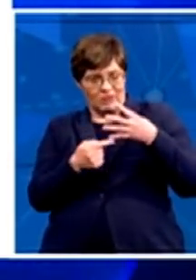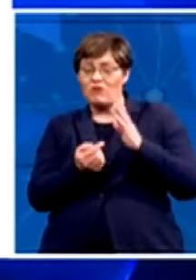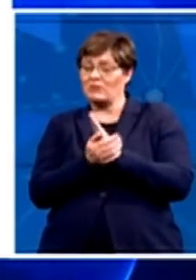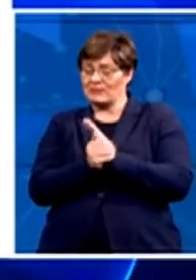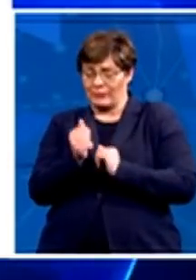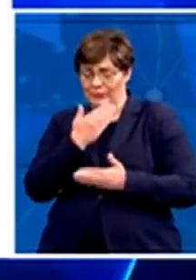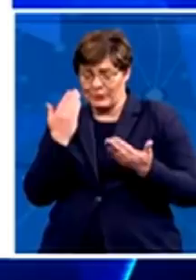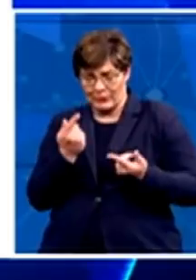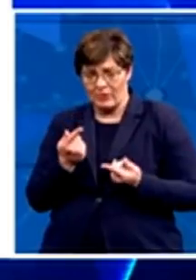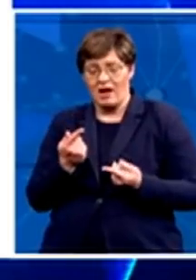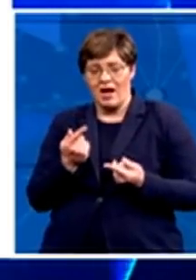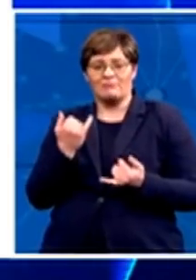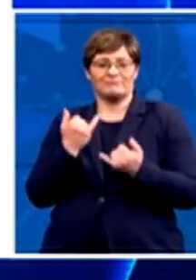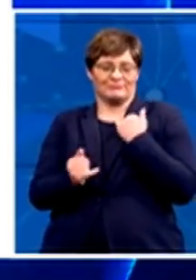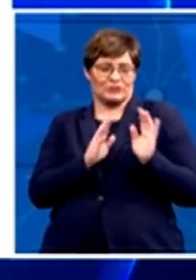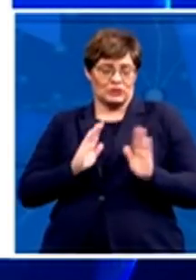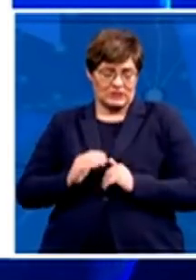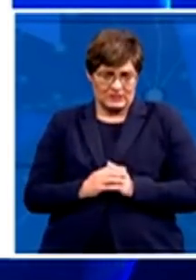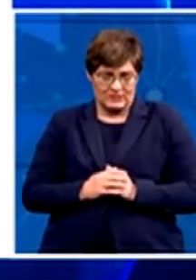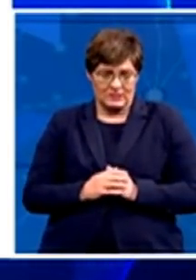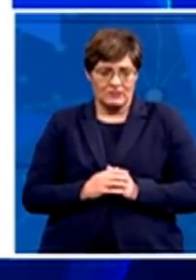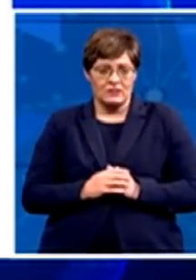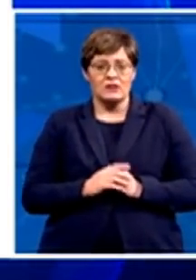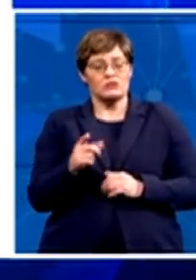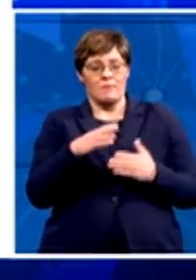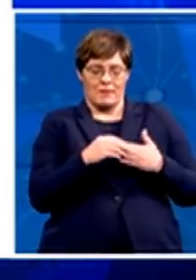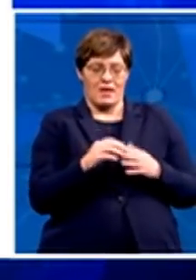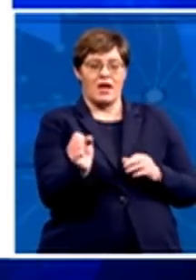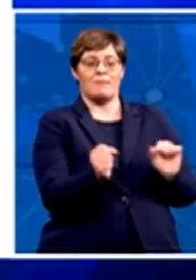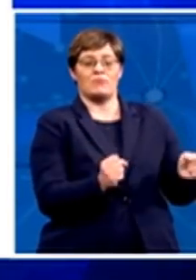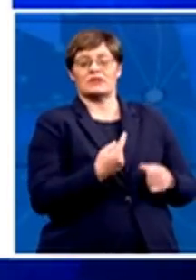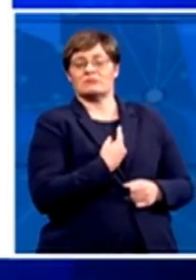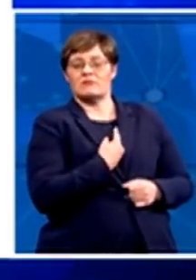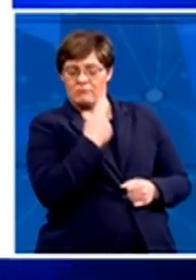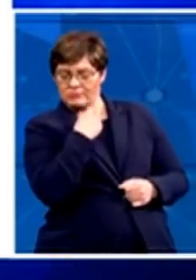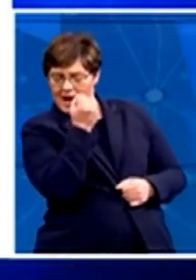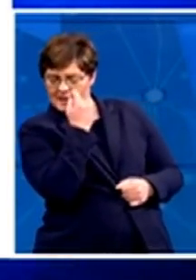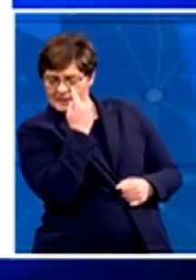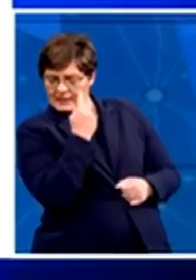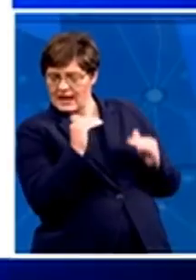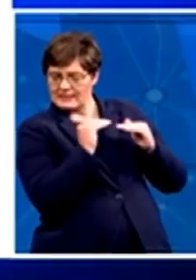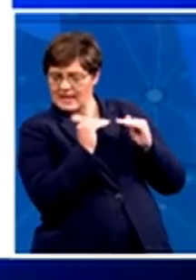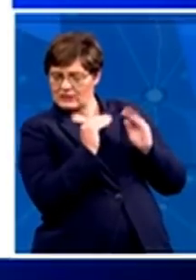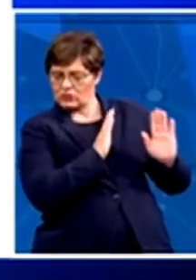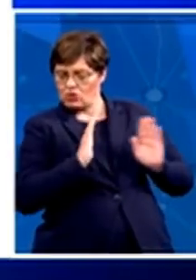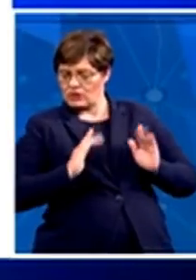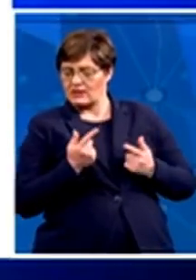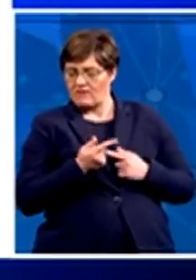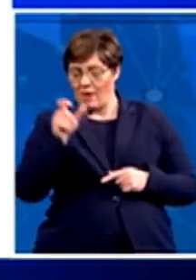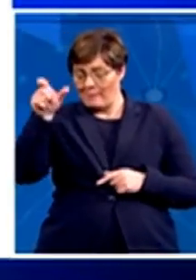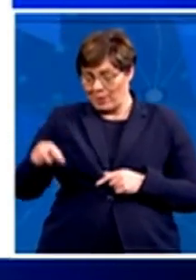words, members would need to acquaint themselves with the standard of conduct that is required from a person holding this